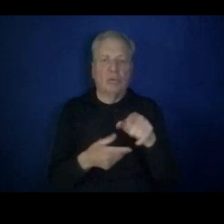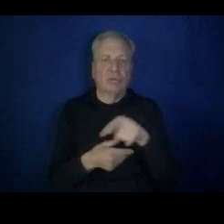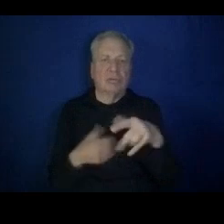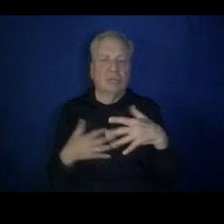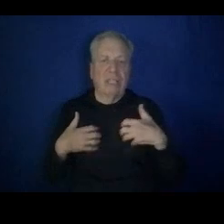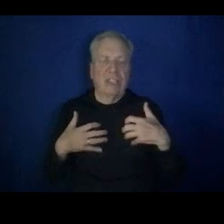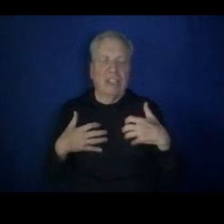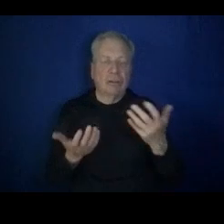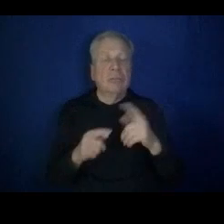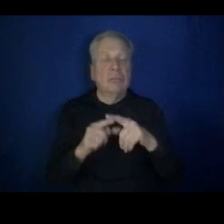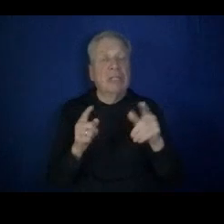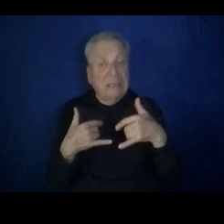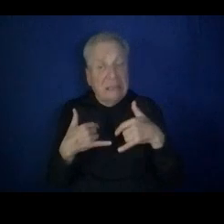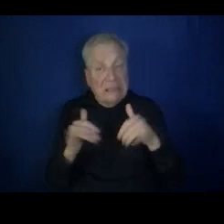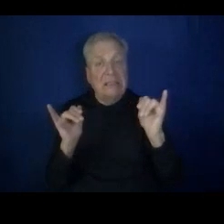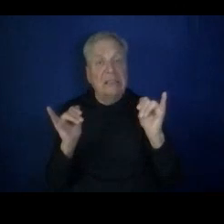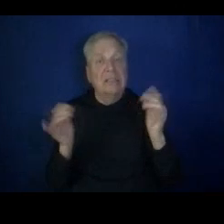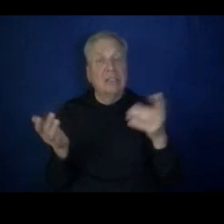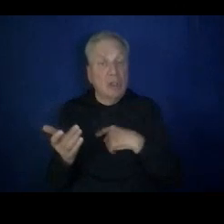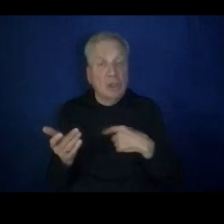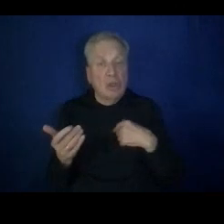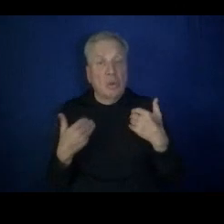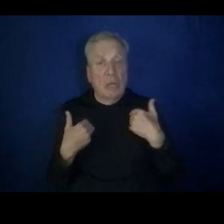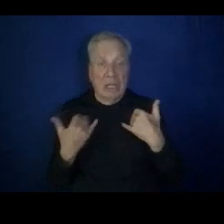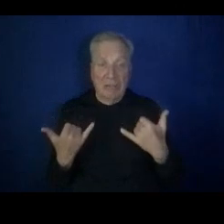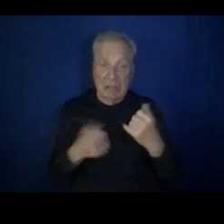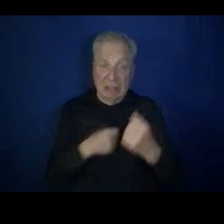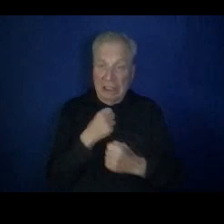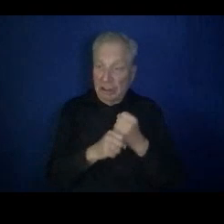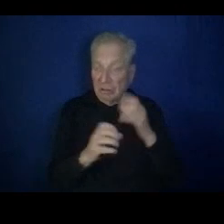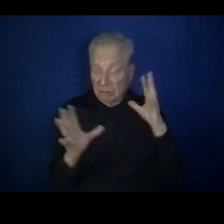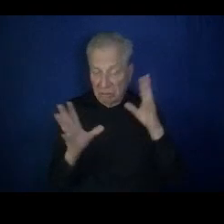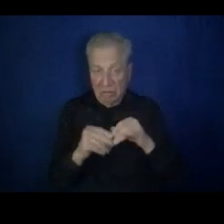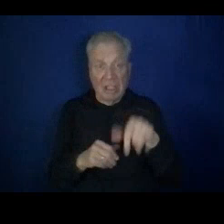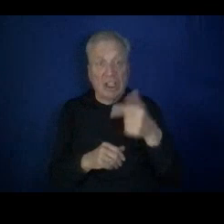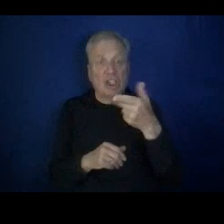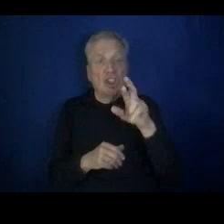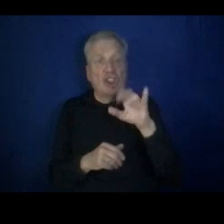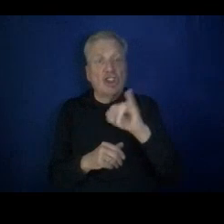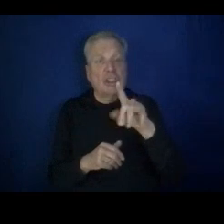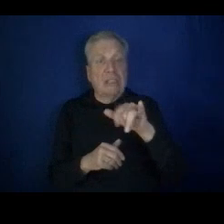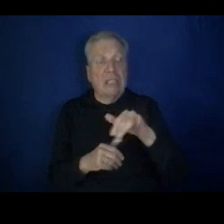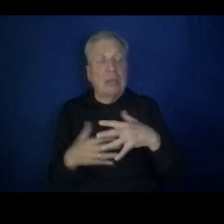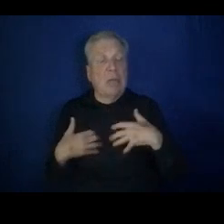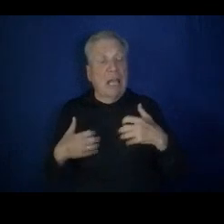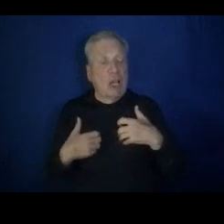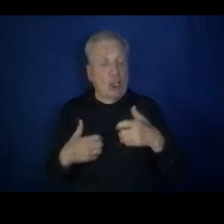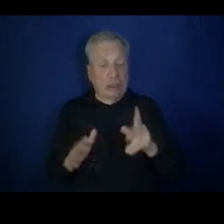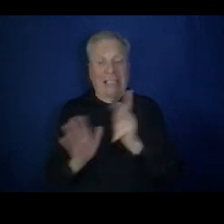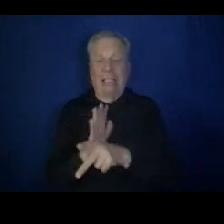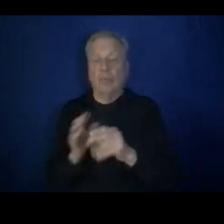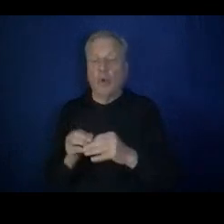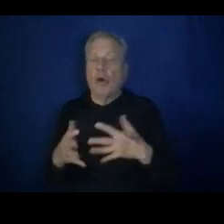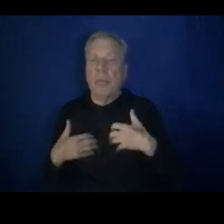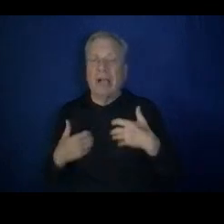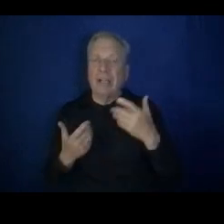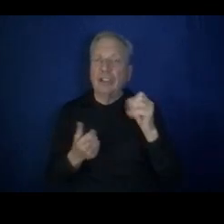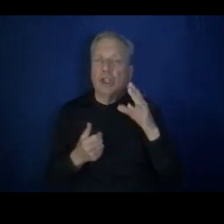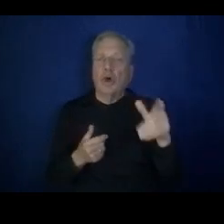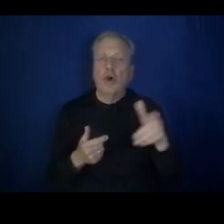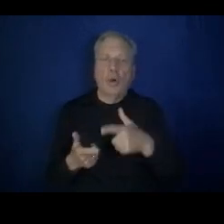But still, we have years now where grizzly bears kill more bears than people do in the park. So bears are living out